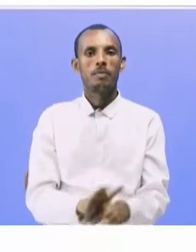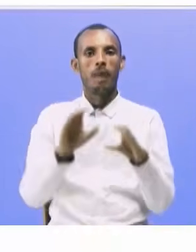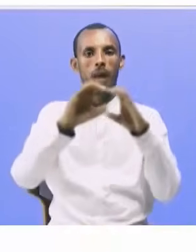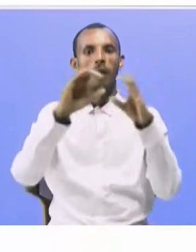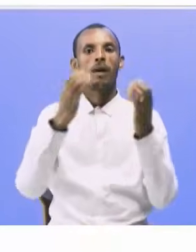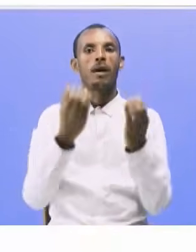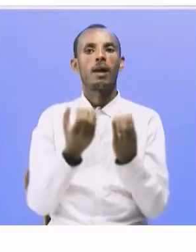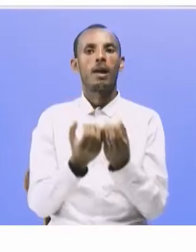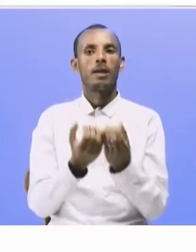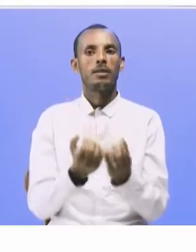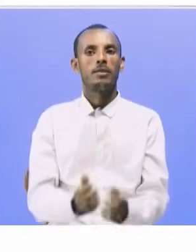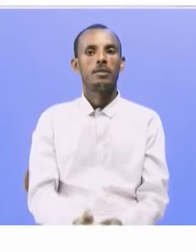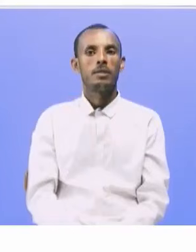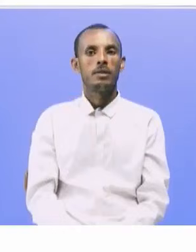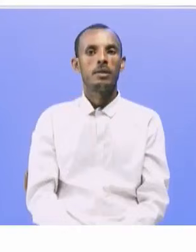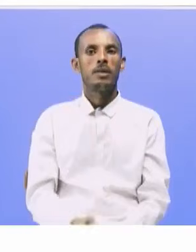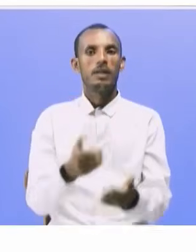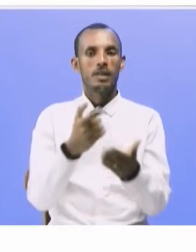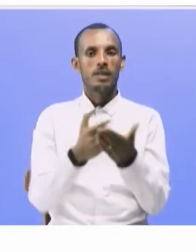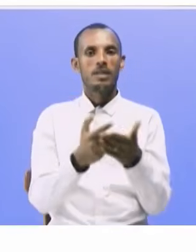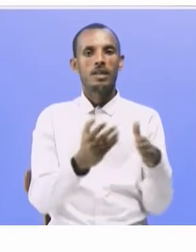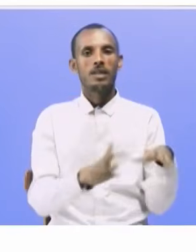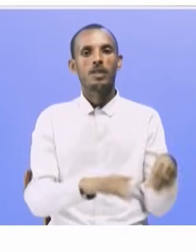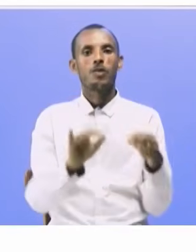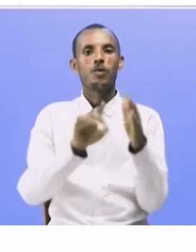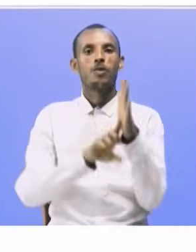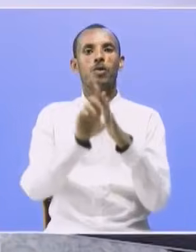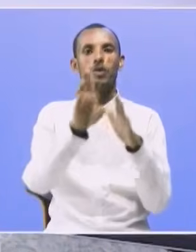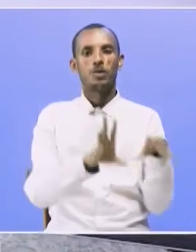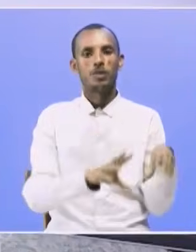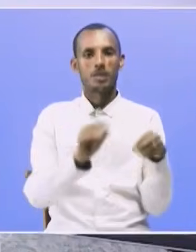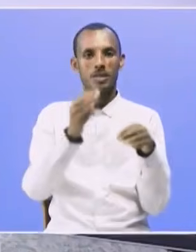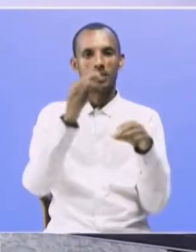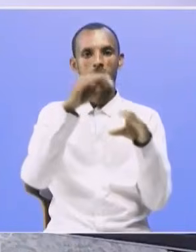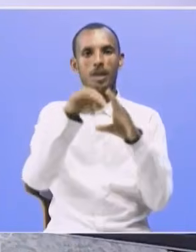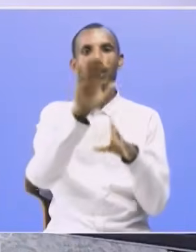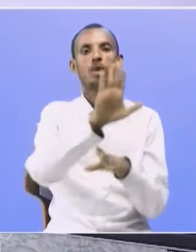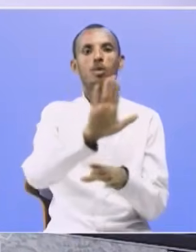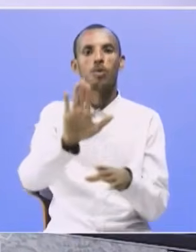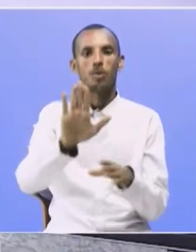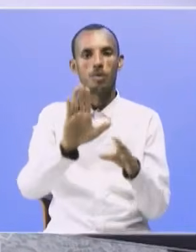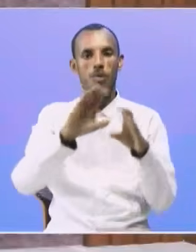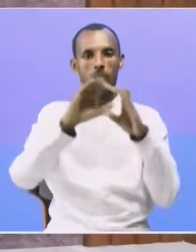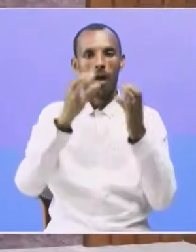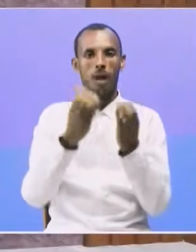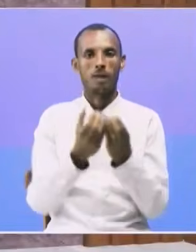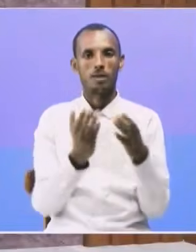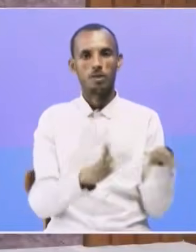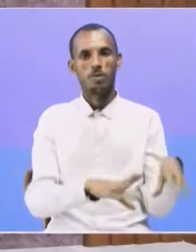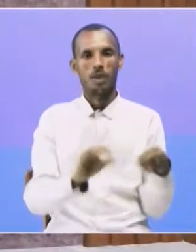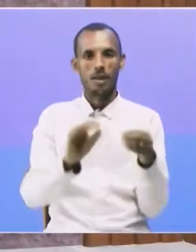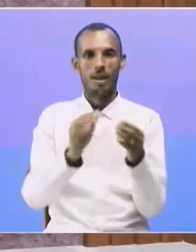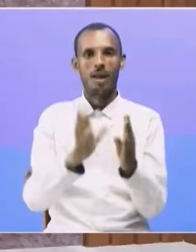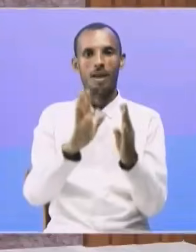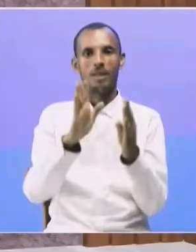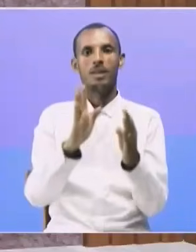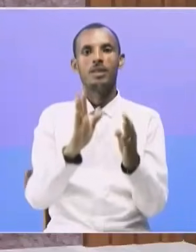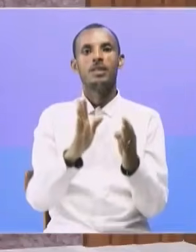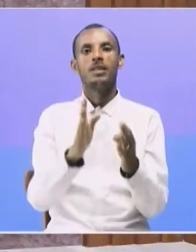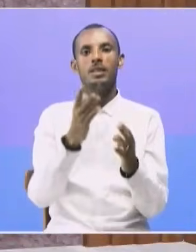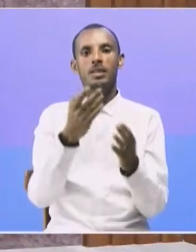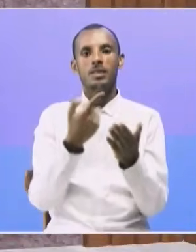class. Set of students in your class. Students, this one is